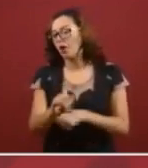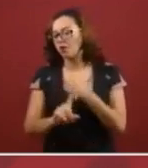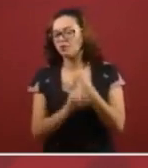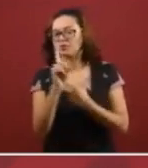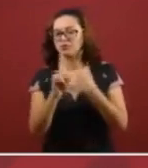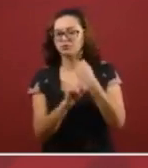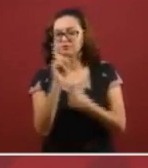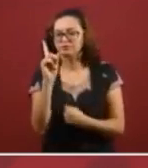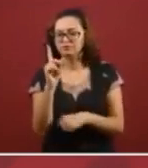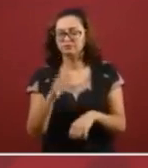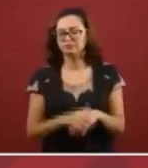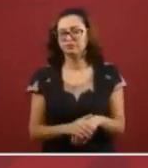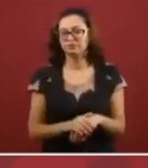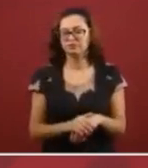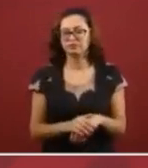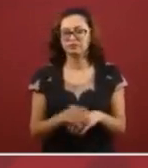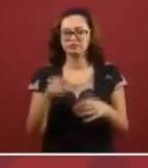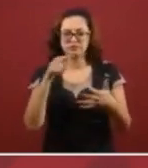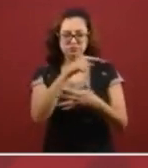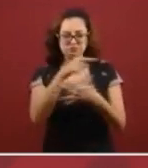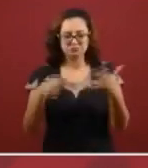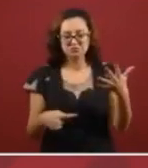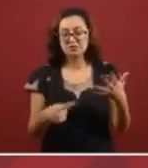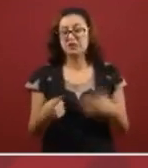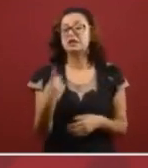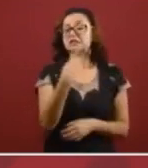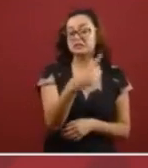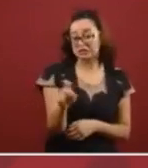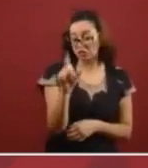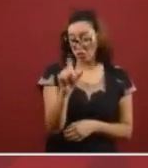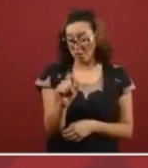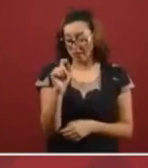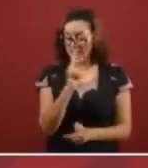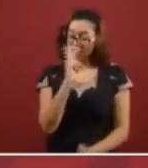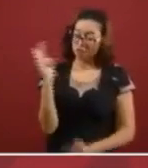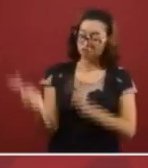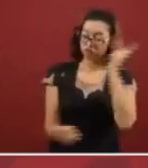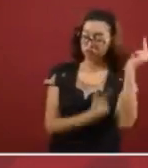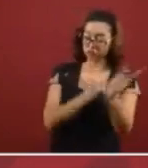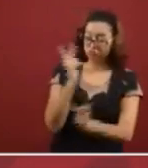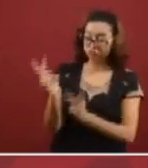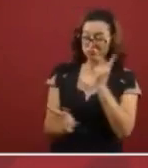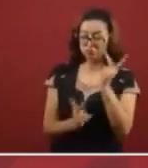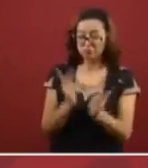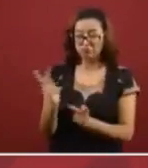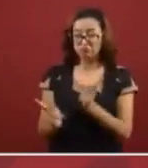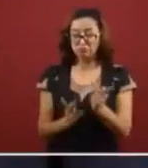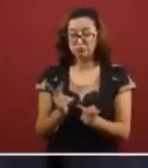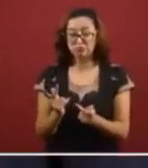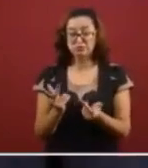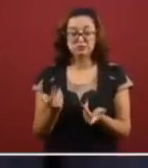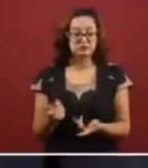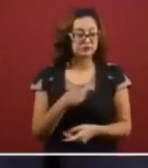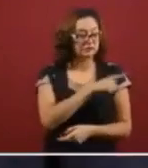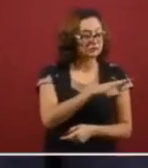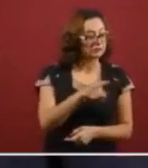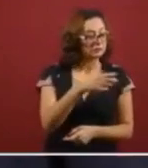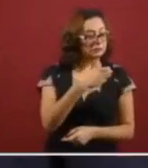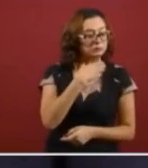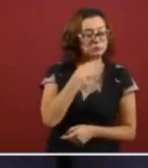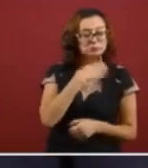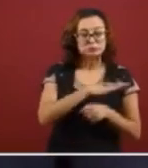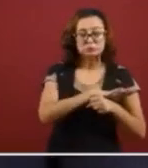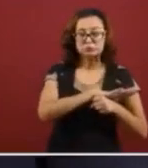a test, a question, like say out of 120 questions, because they didn't have